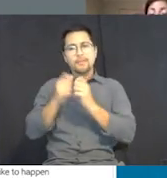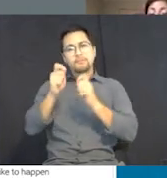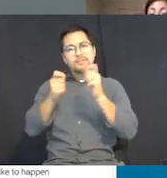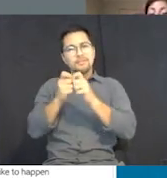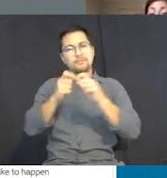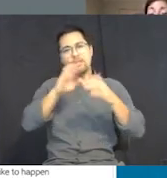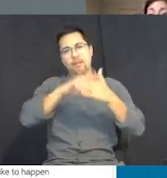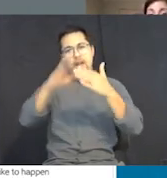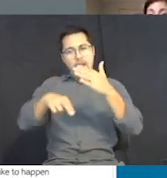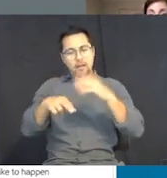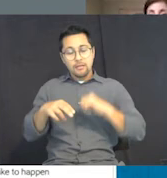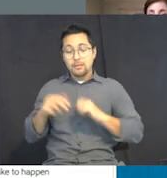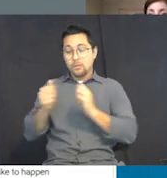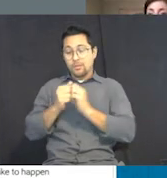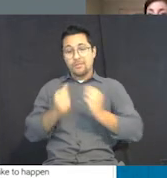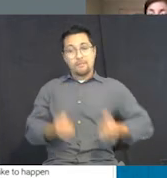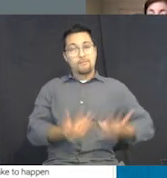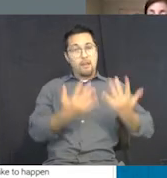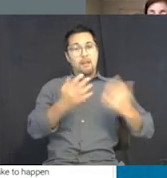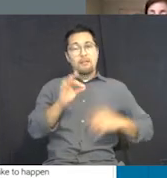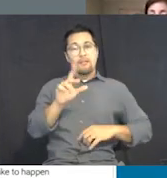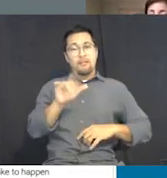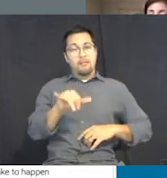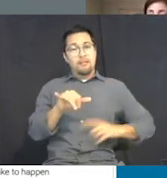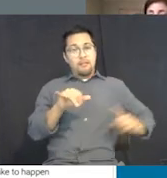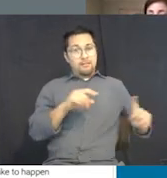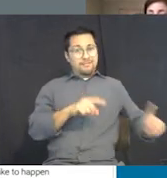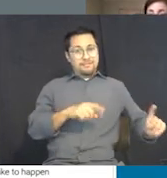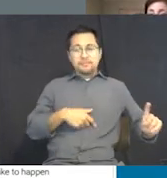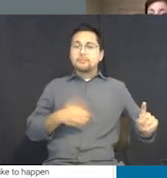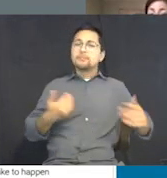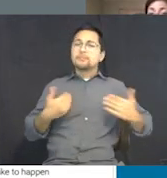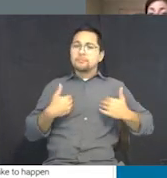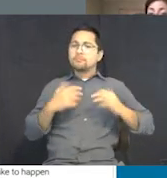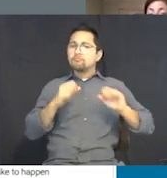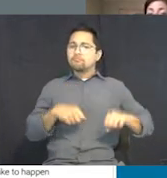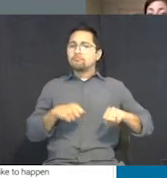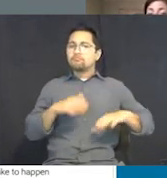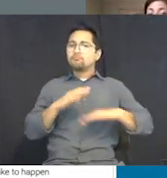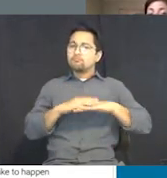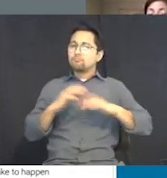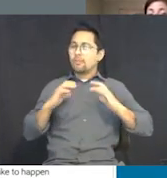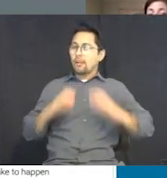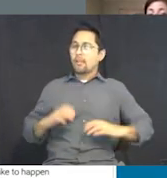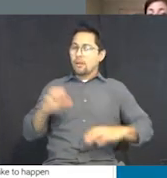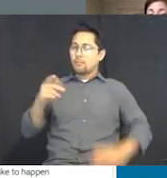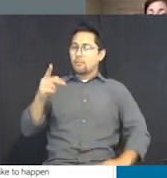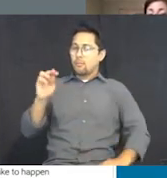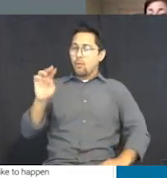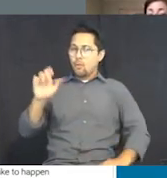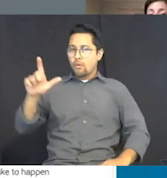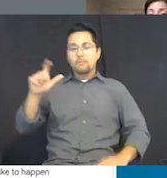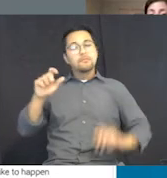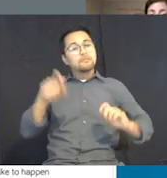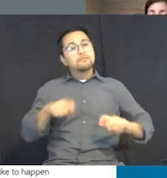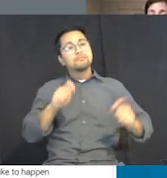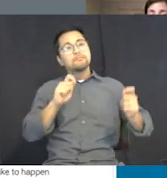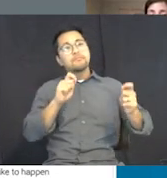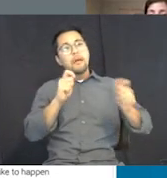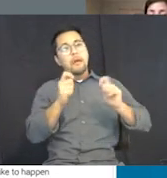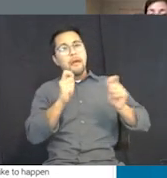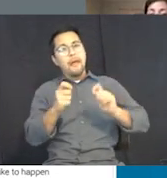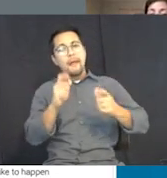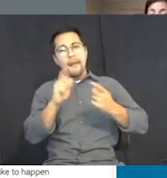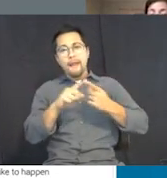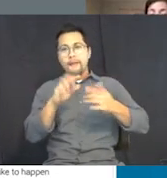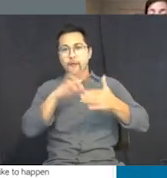somebody's support person, their contact information changes. You can go directly onto the desktop and make those